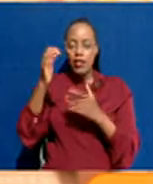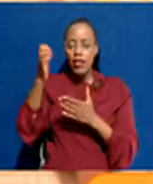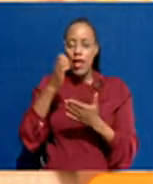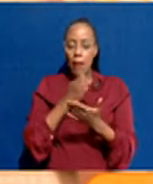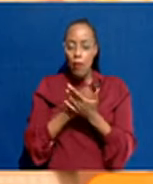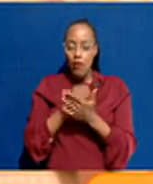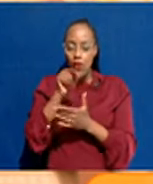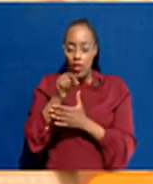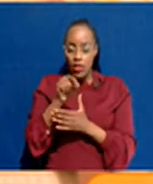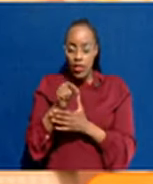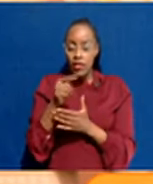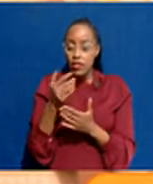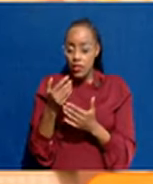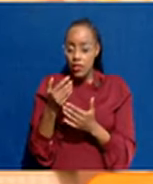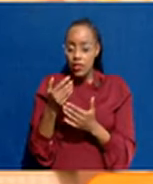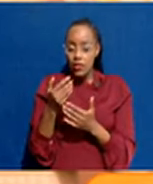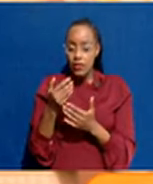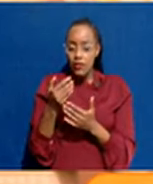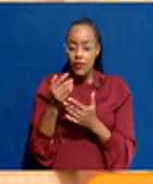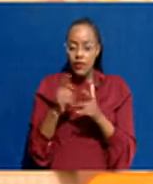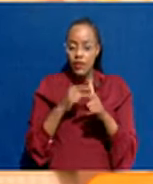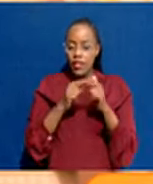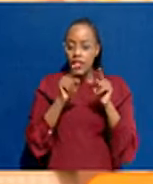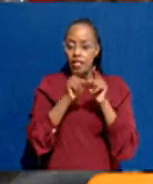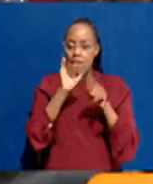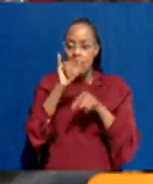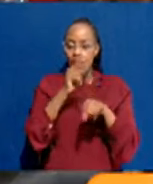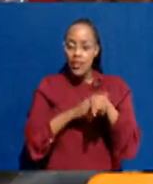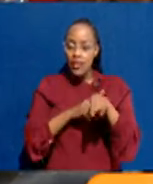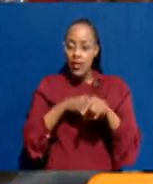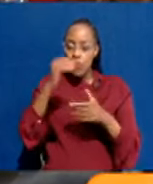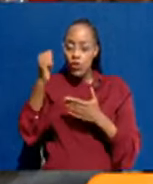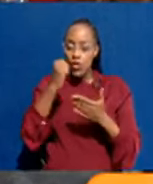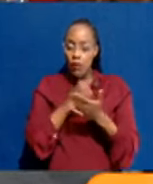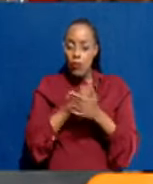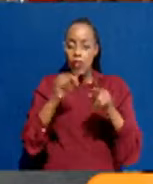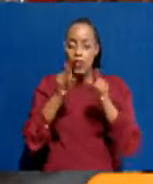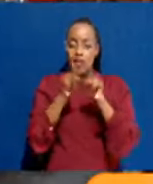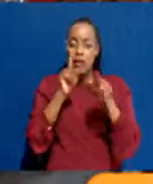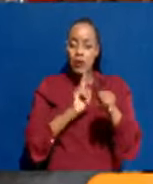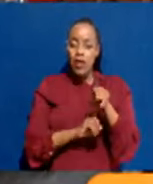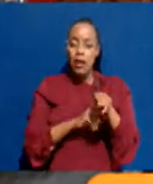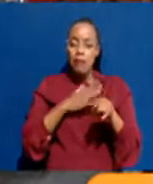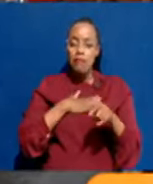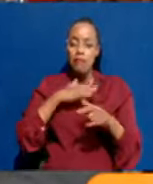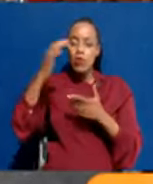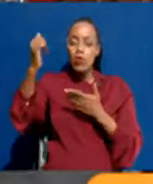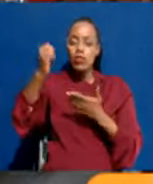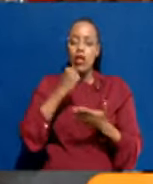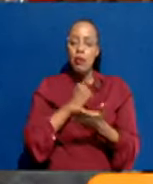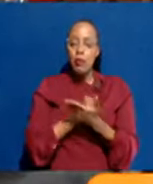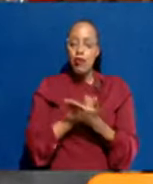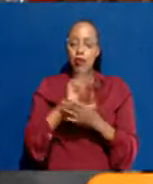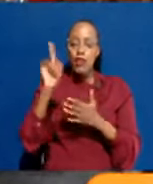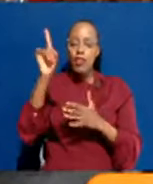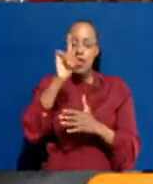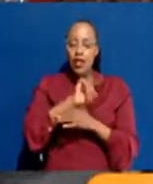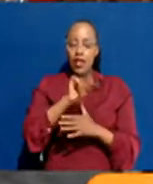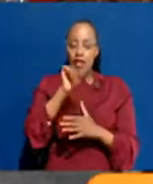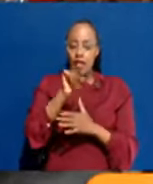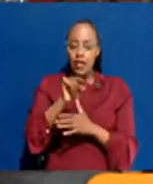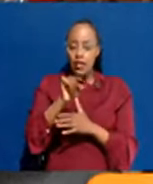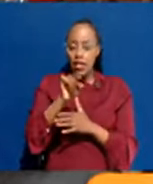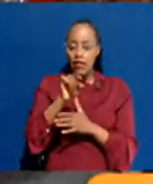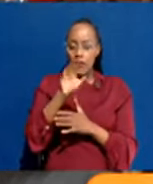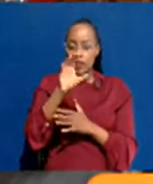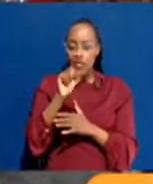that cabinet, that's the time I was appointed also. I was appointed on the day that cabinet